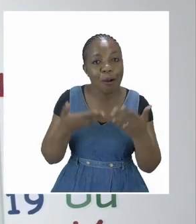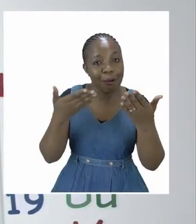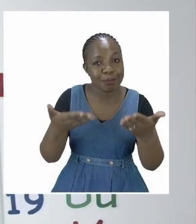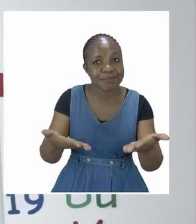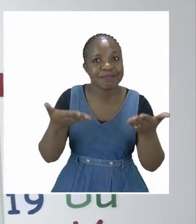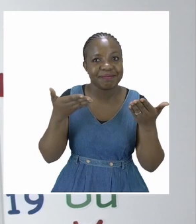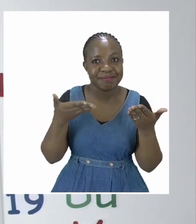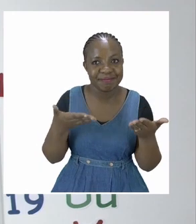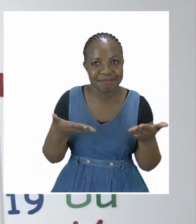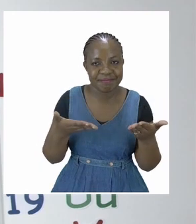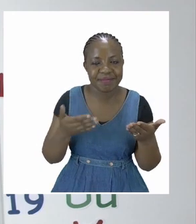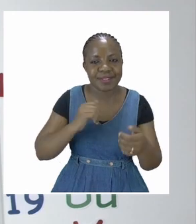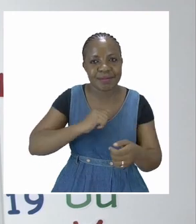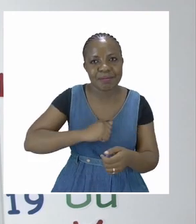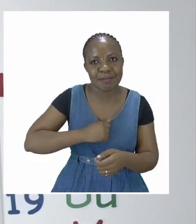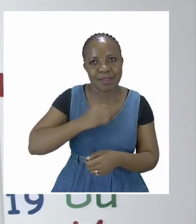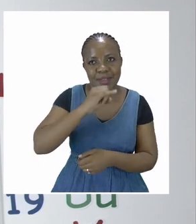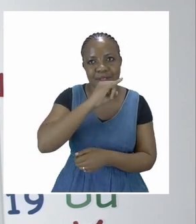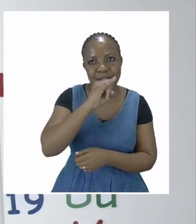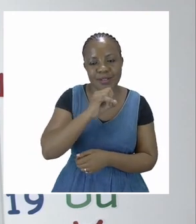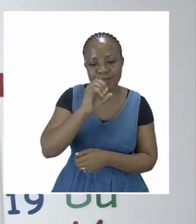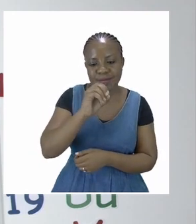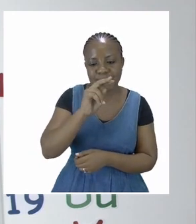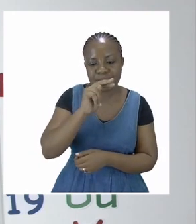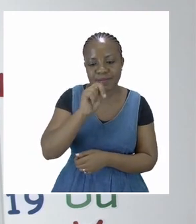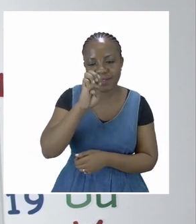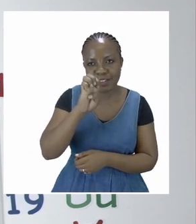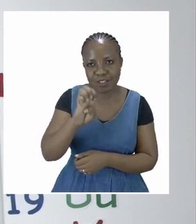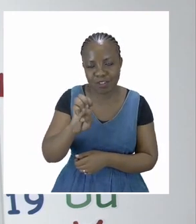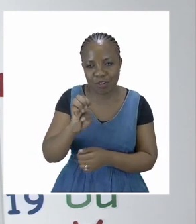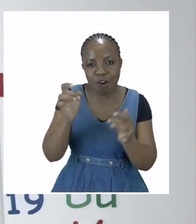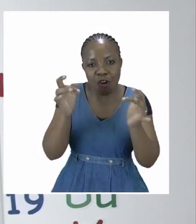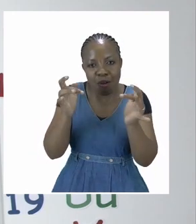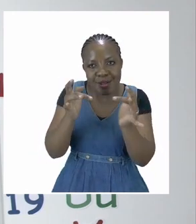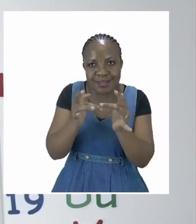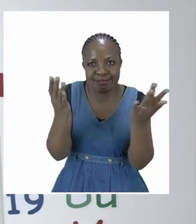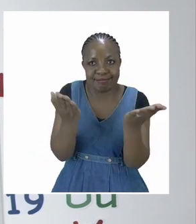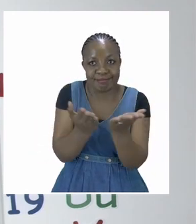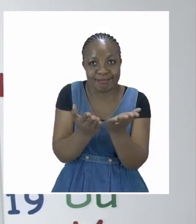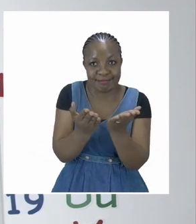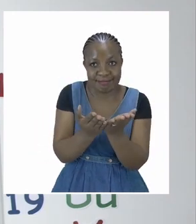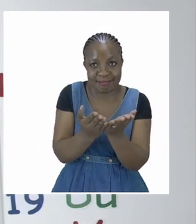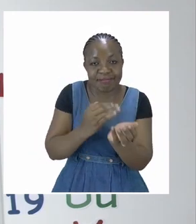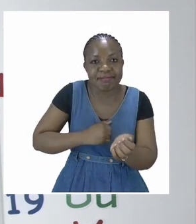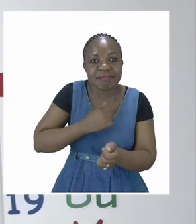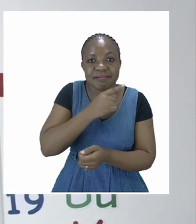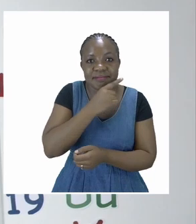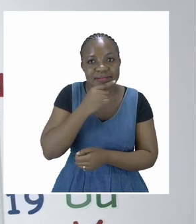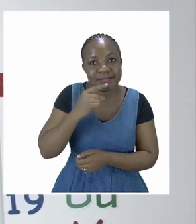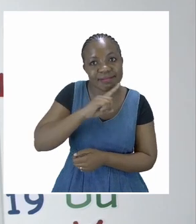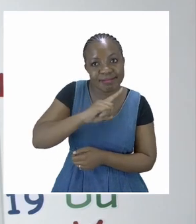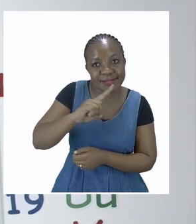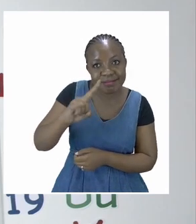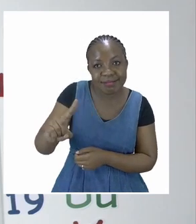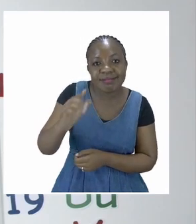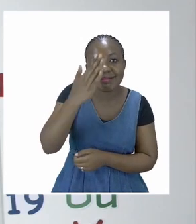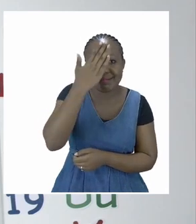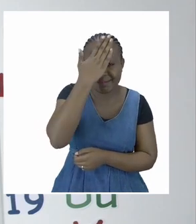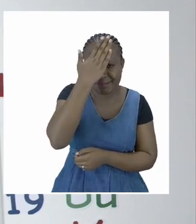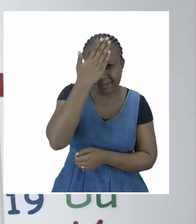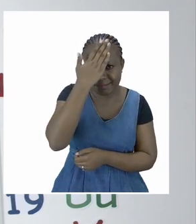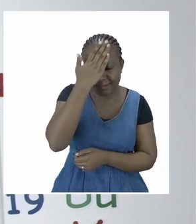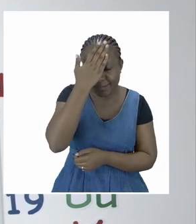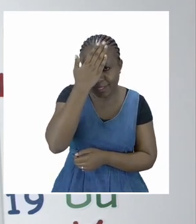Welcome to My Zone Online School. My name is Teacher Mutsa. Get your education